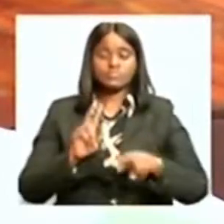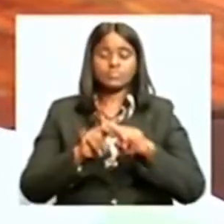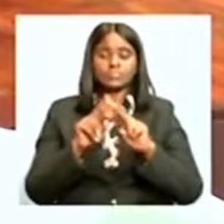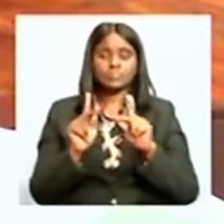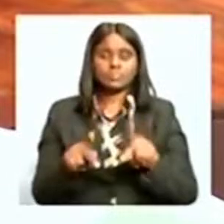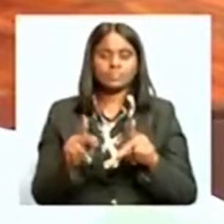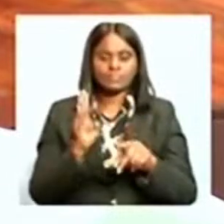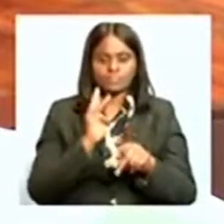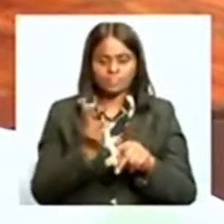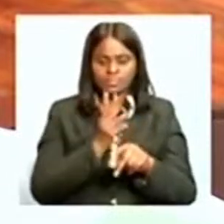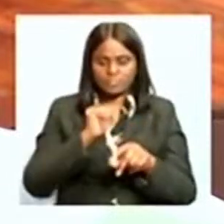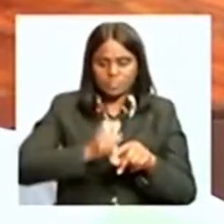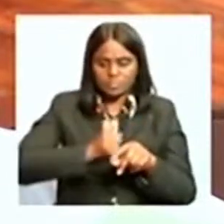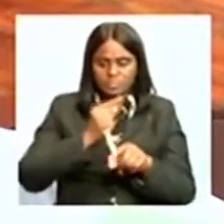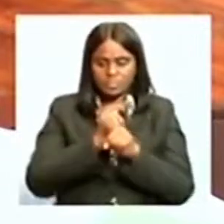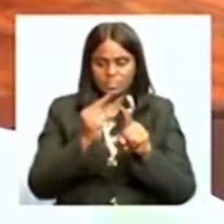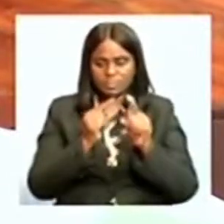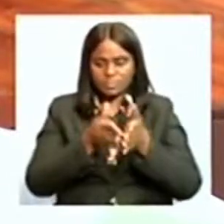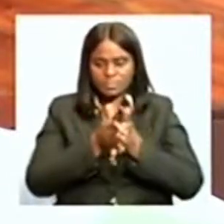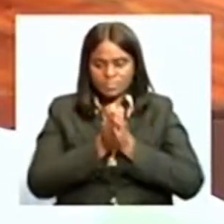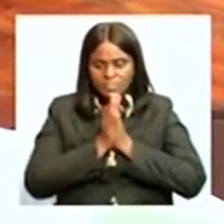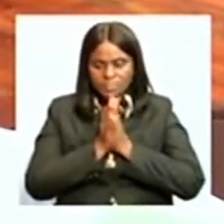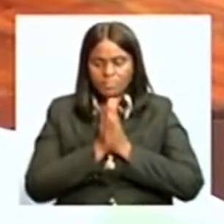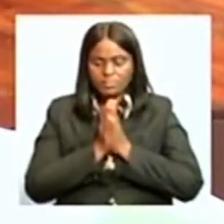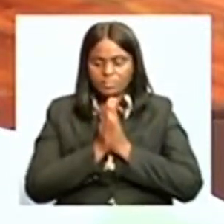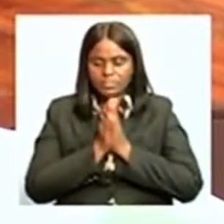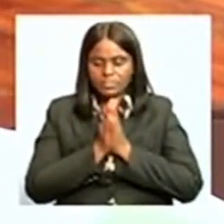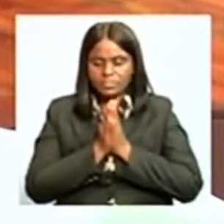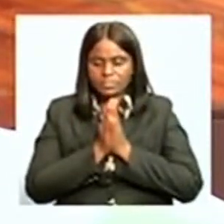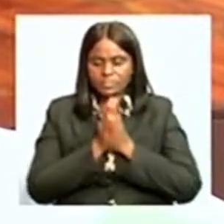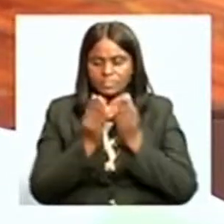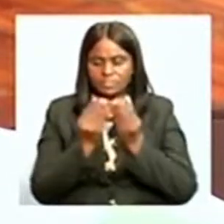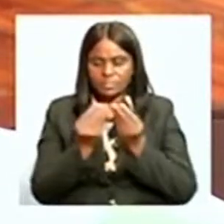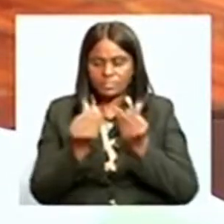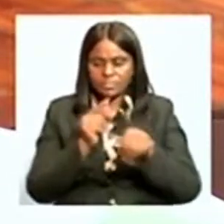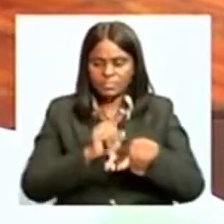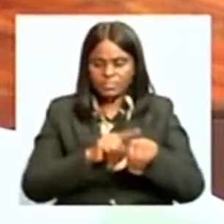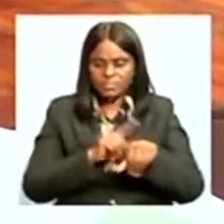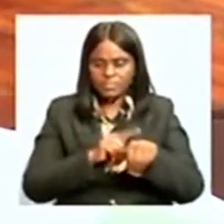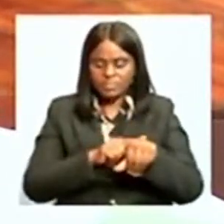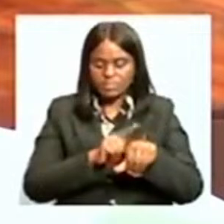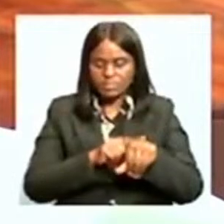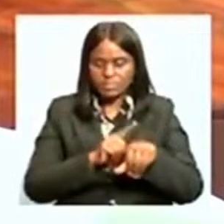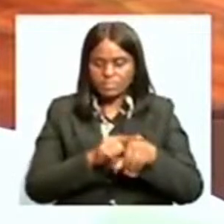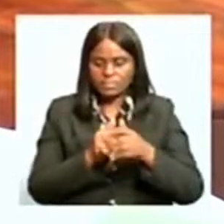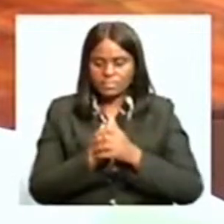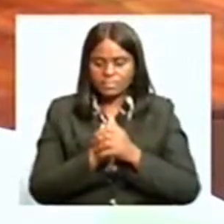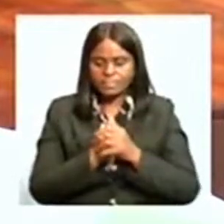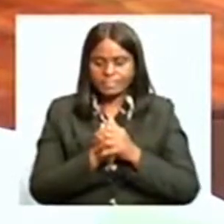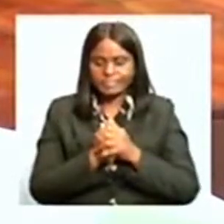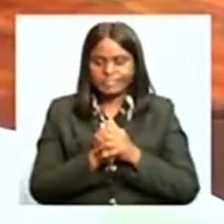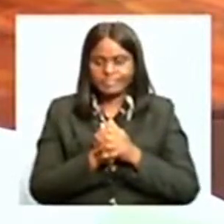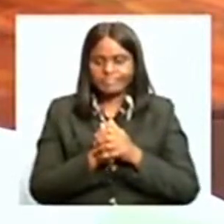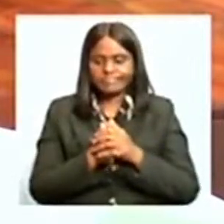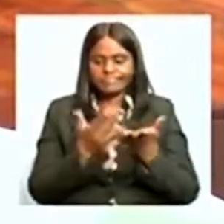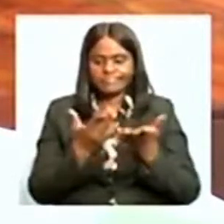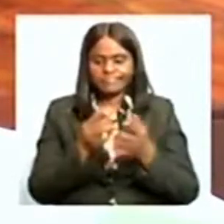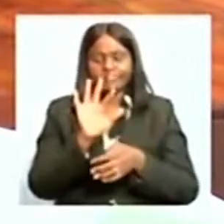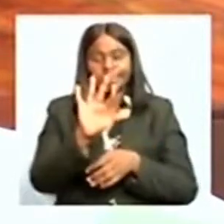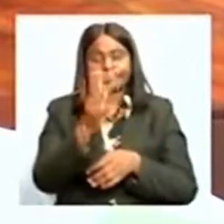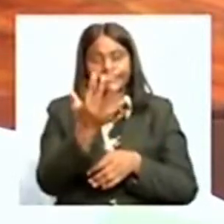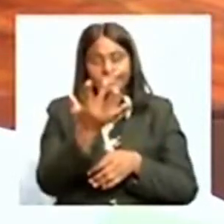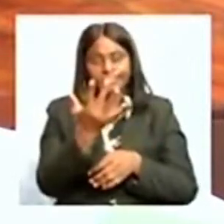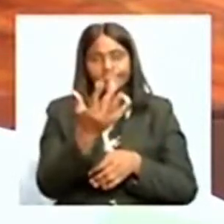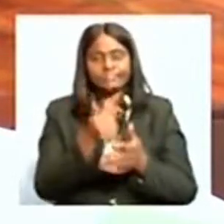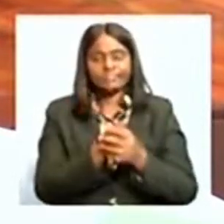Chair, we just request just for a few minutes. We can just check look on at that one. it, Then and since you are we can advise